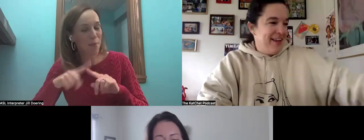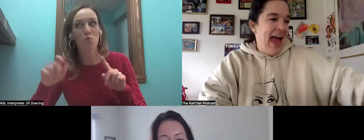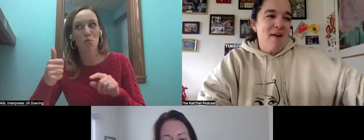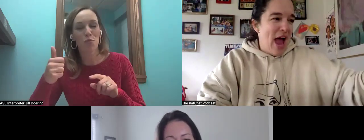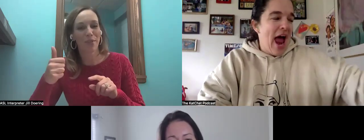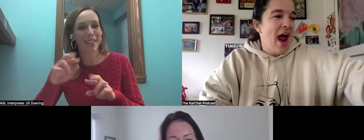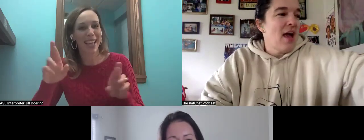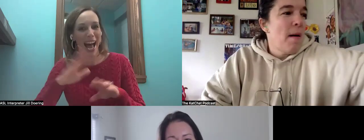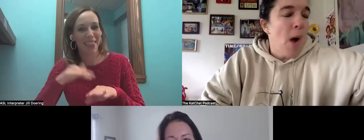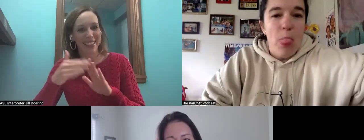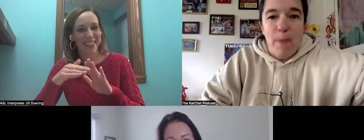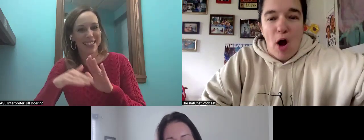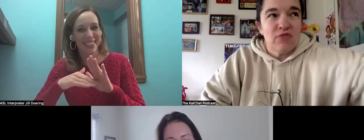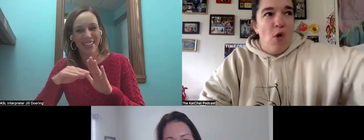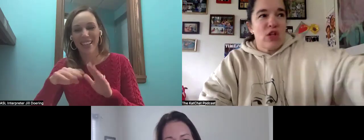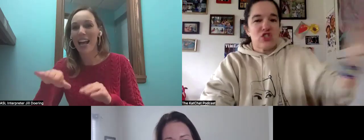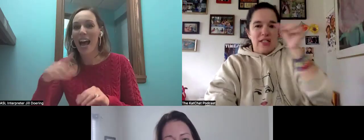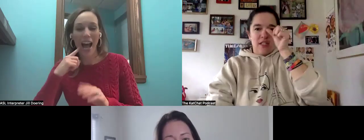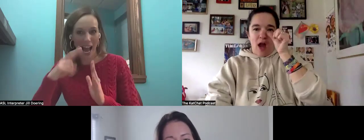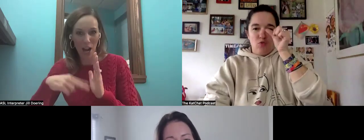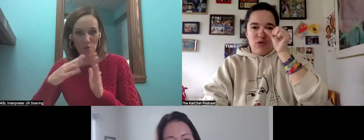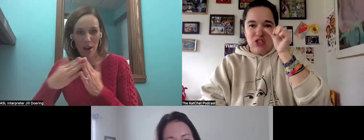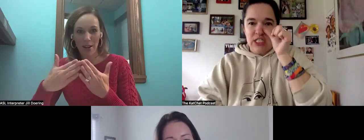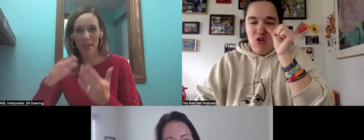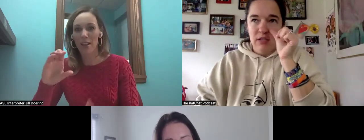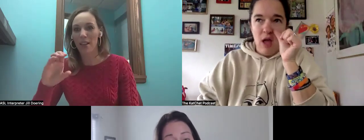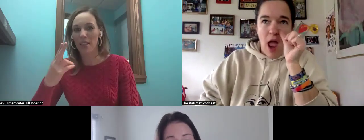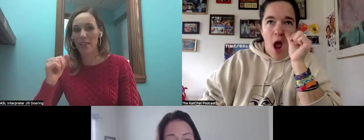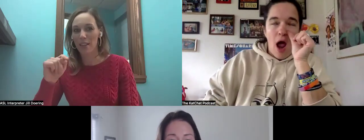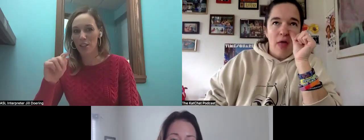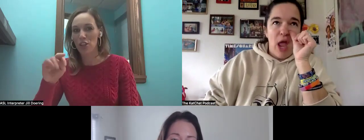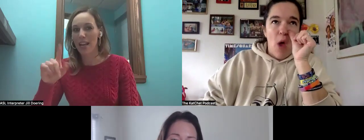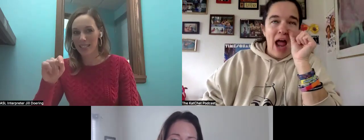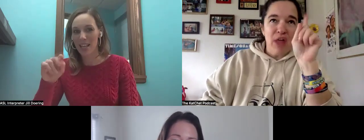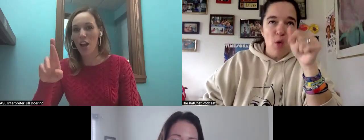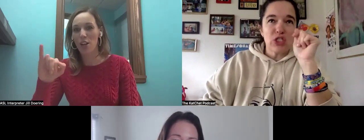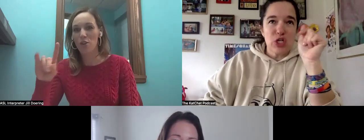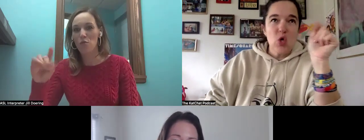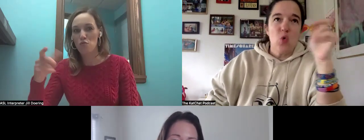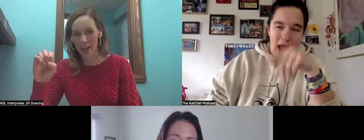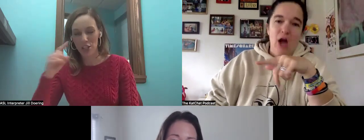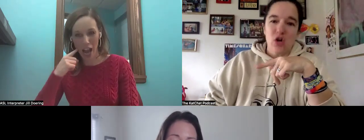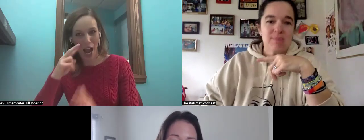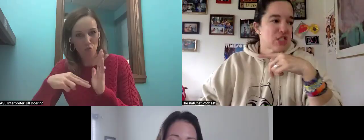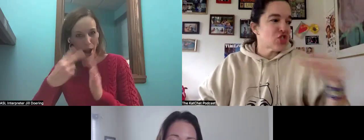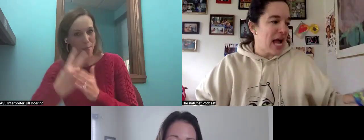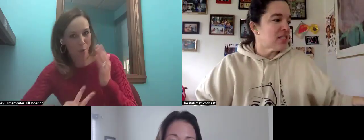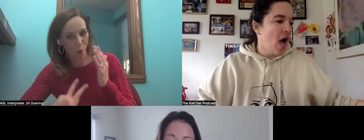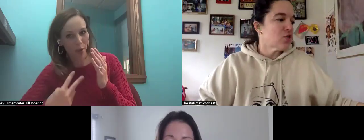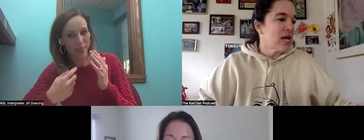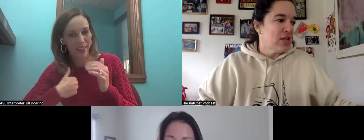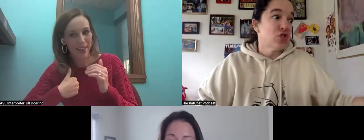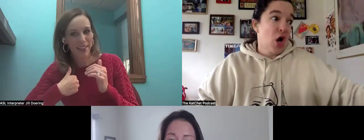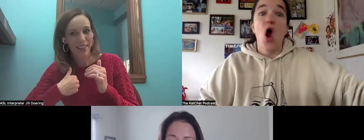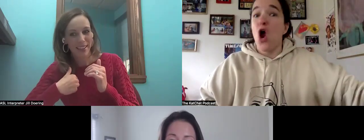Yeah, I read both books for the Chestnut Ridge series. They will do and Christmas the